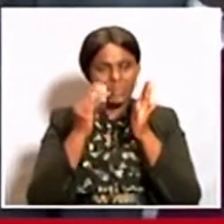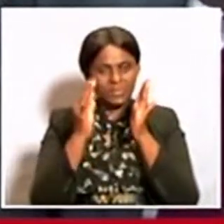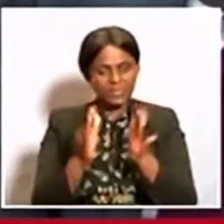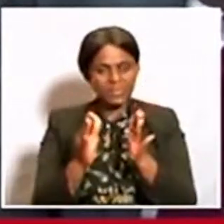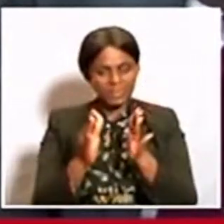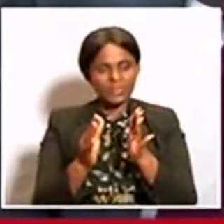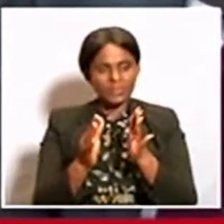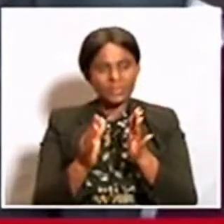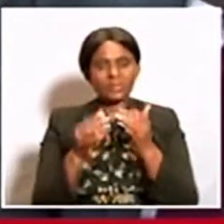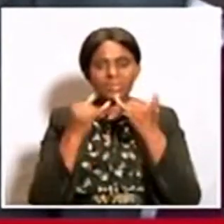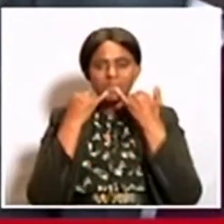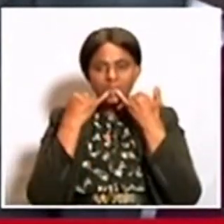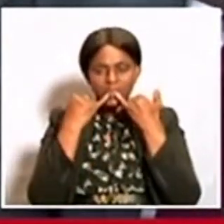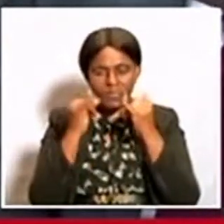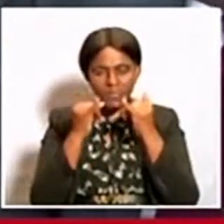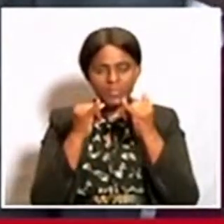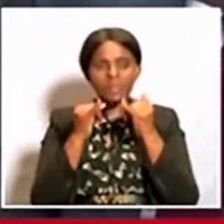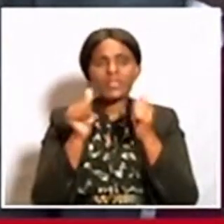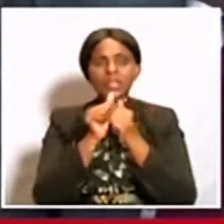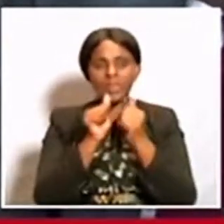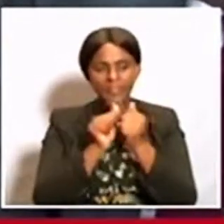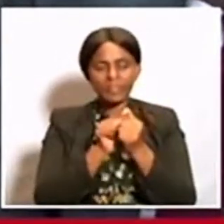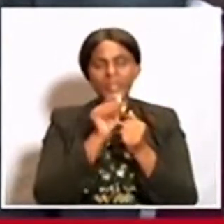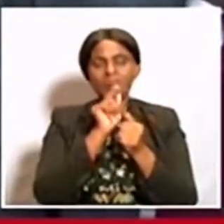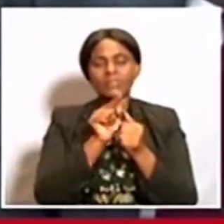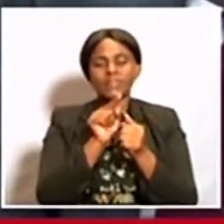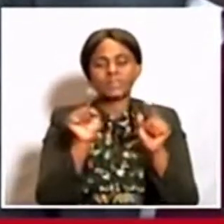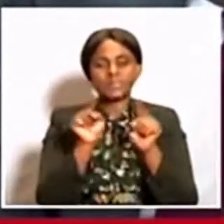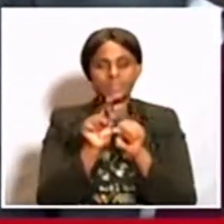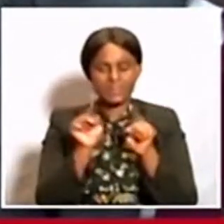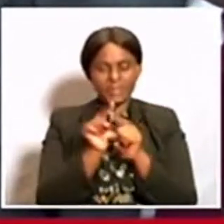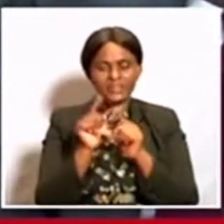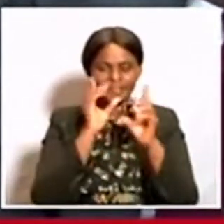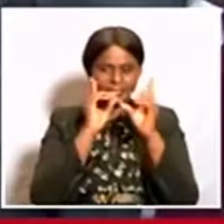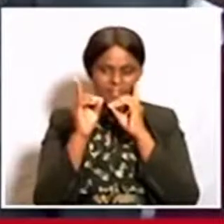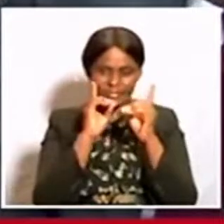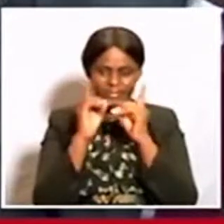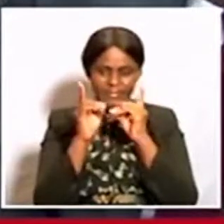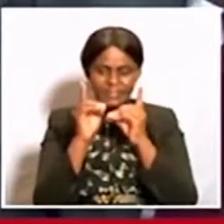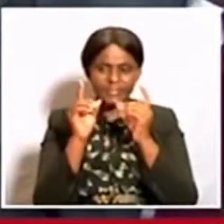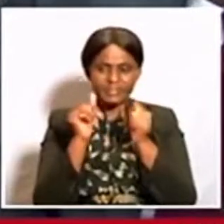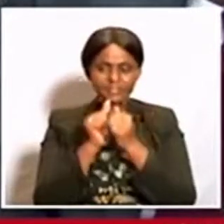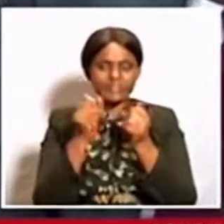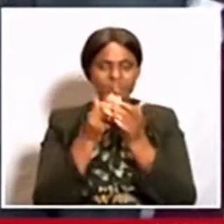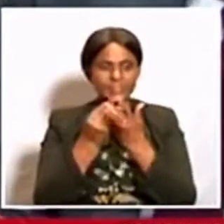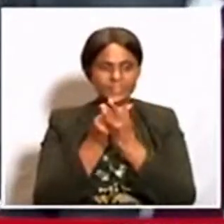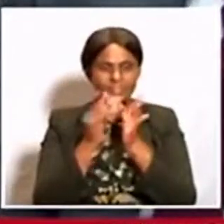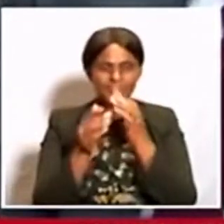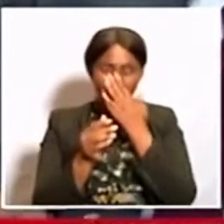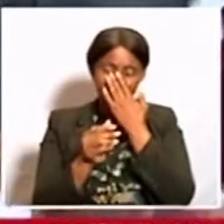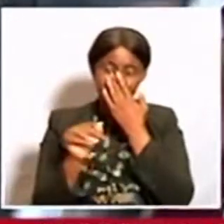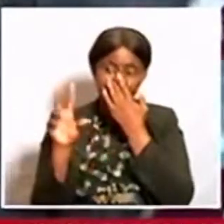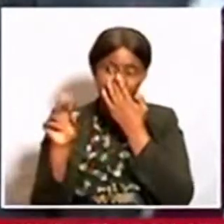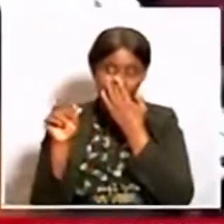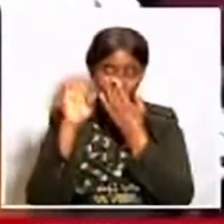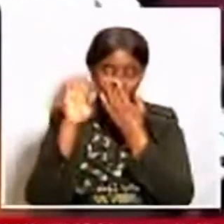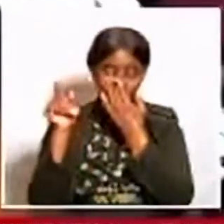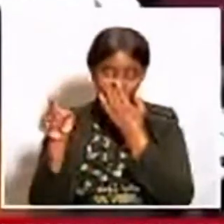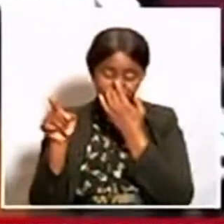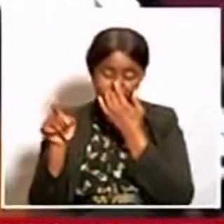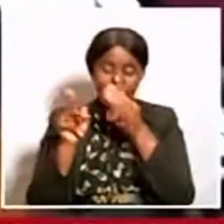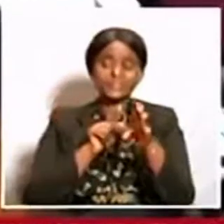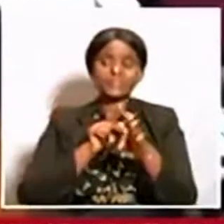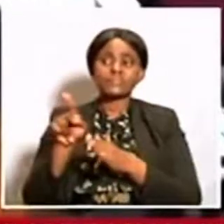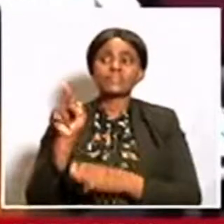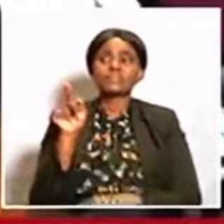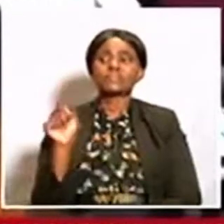was informed about it, and it was discussed with the treasurer. No, sir. You are a